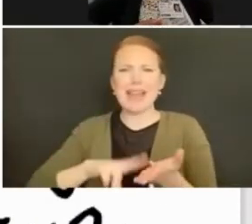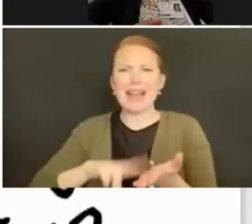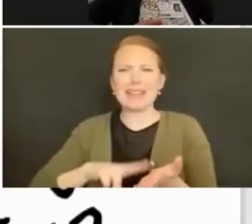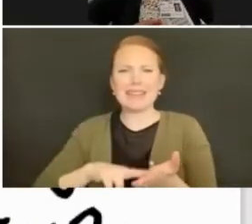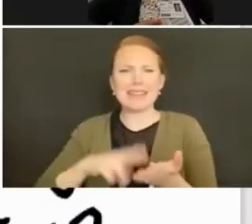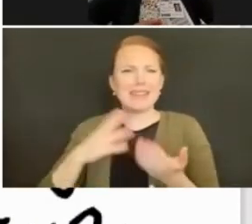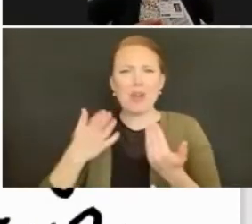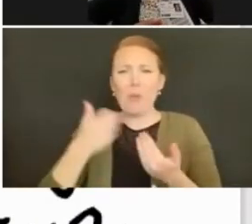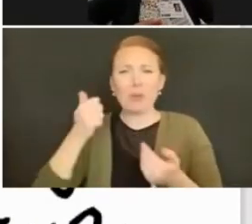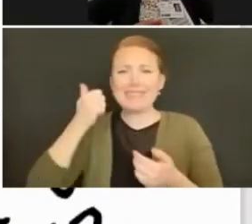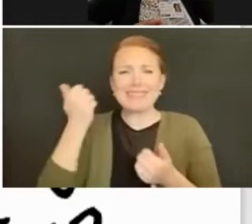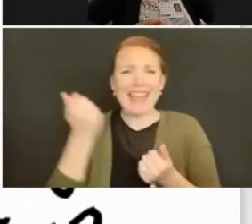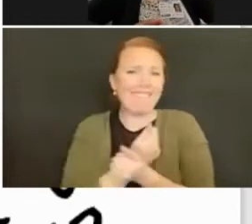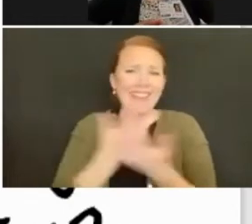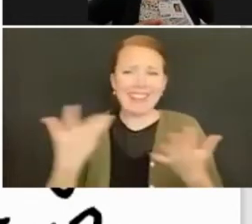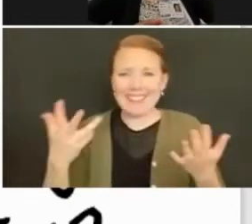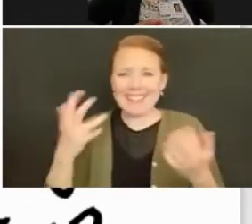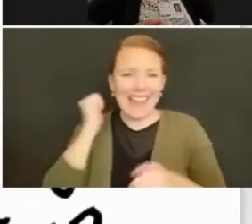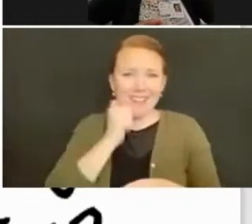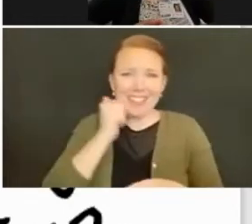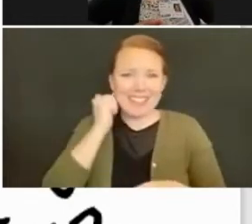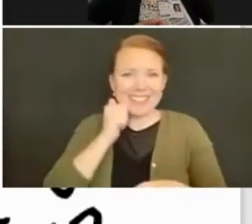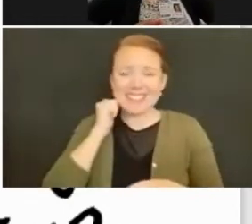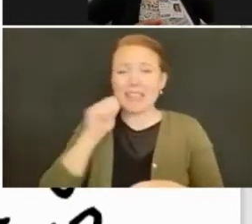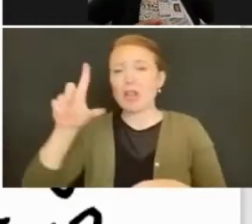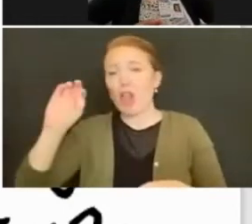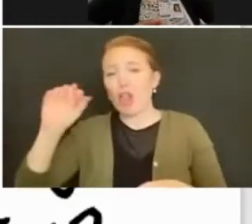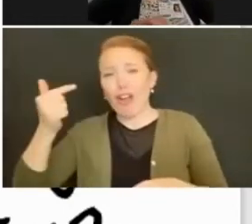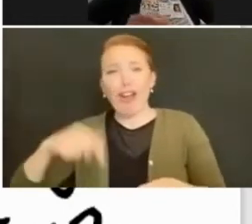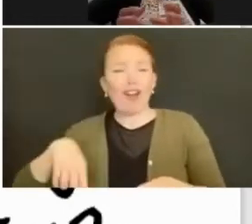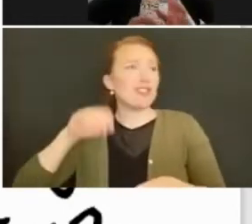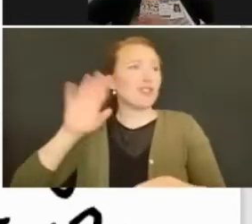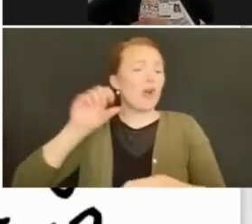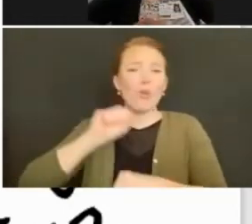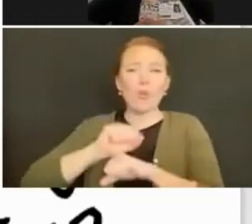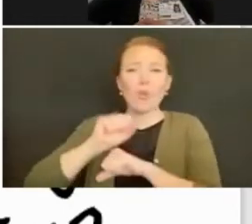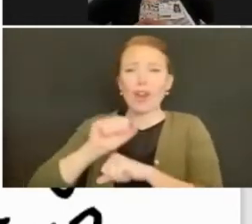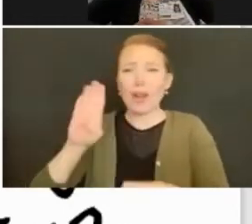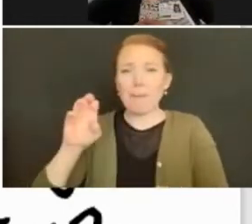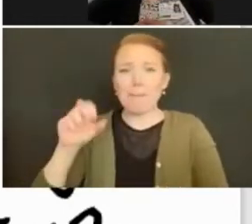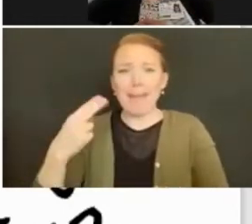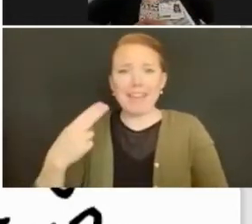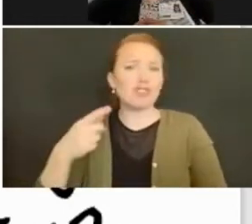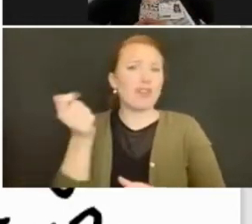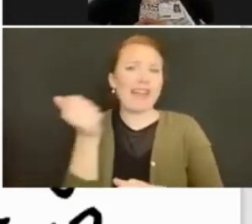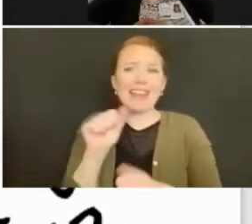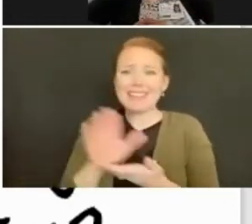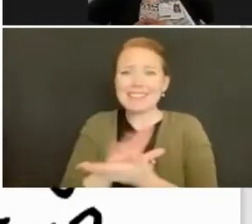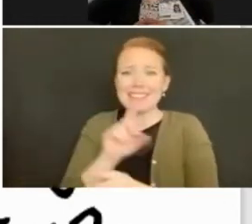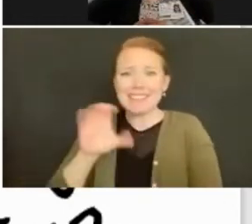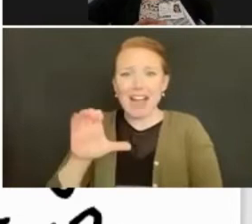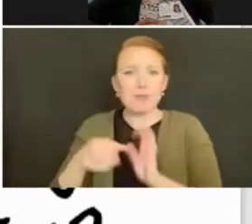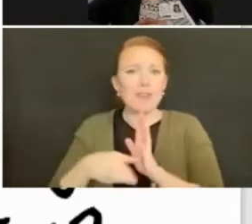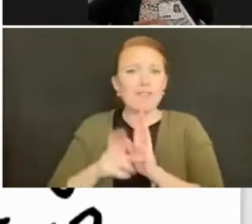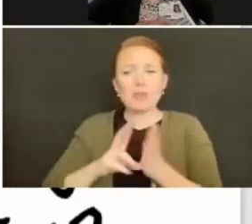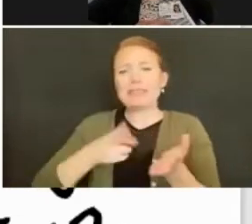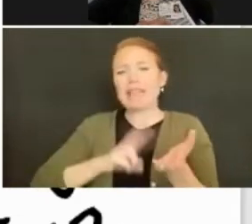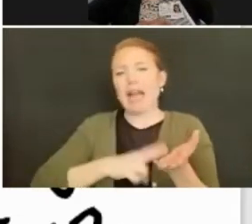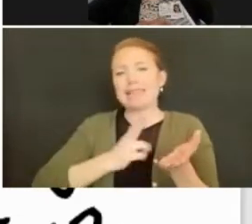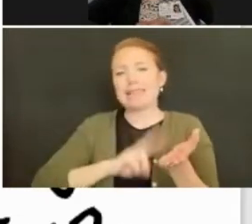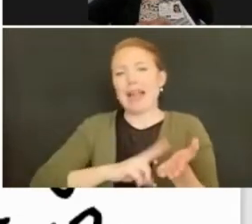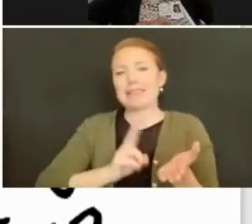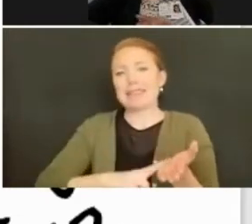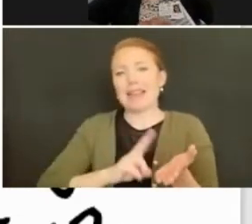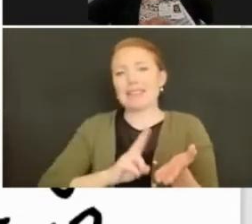everywhere on your maintenance log, on your workbench, whatever the document you review. Yes, you are signing and putting your